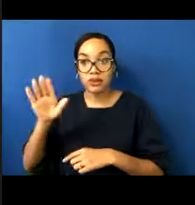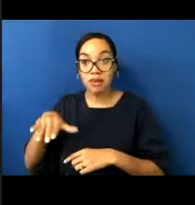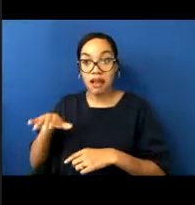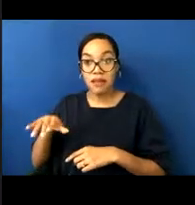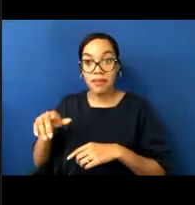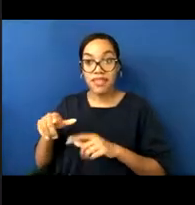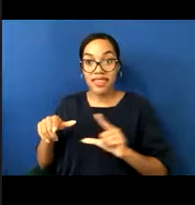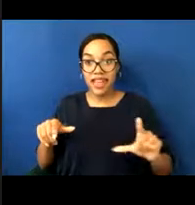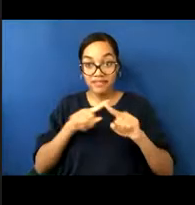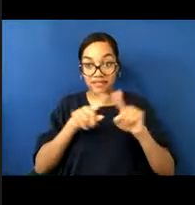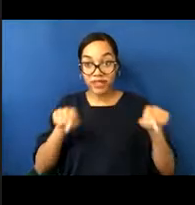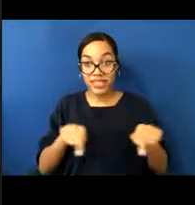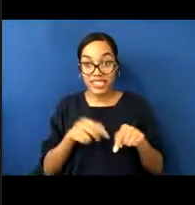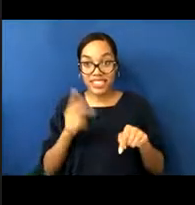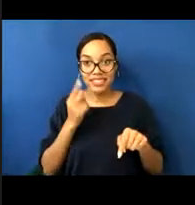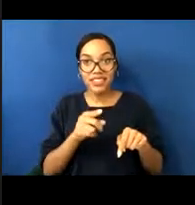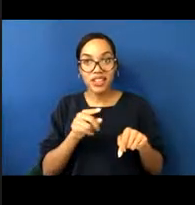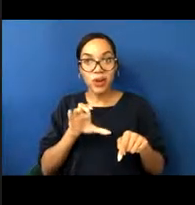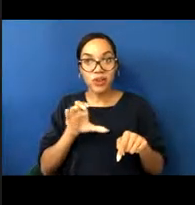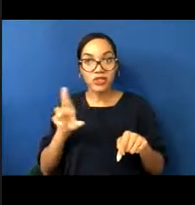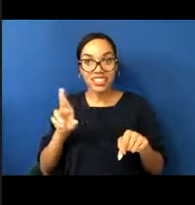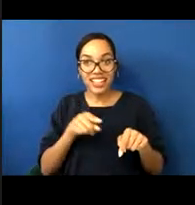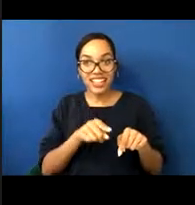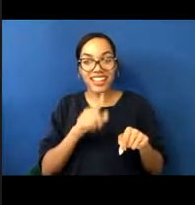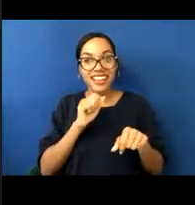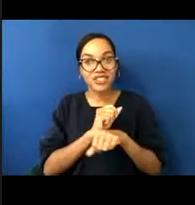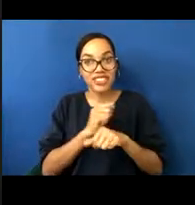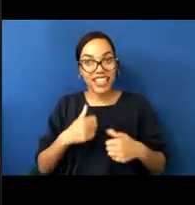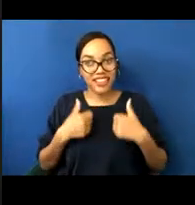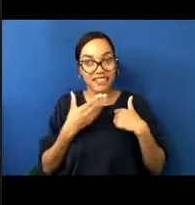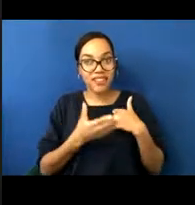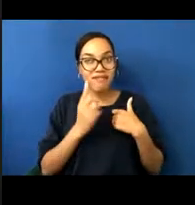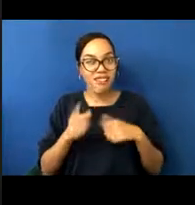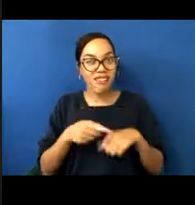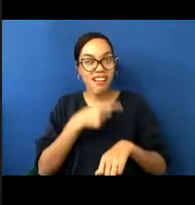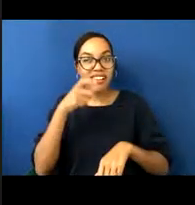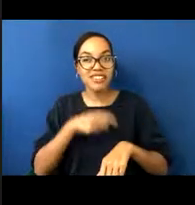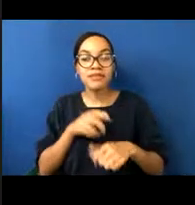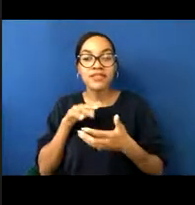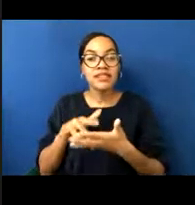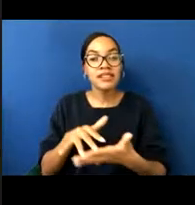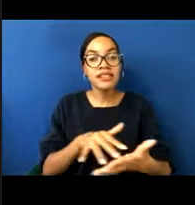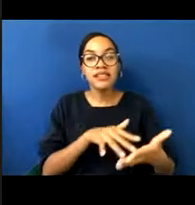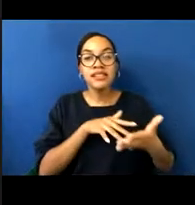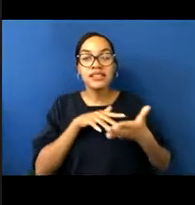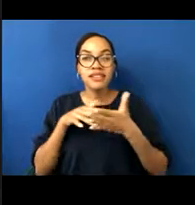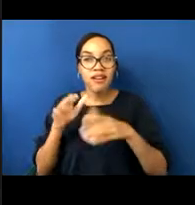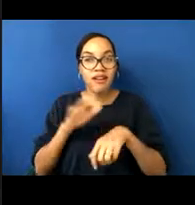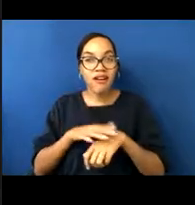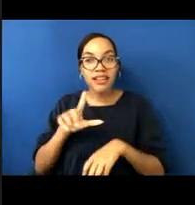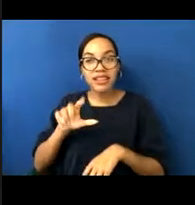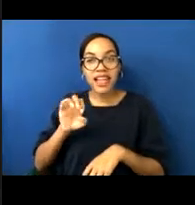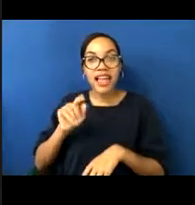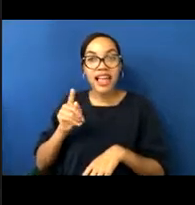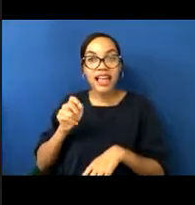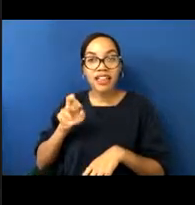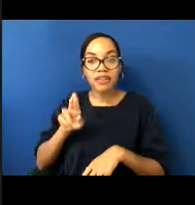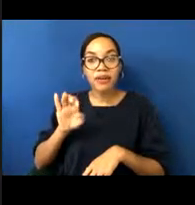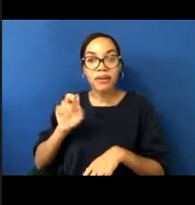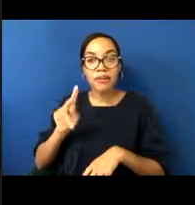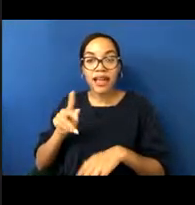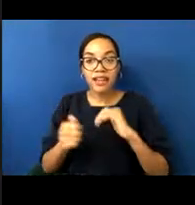Rica. So I lived in Costa Rica for a while, conducted research on leatherback sea turtles, and I got my PhD from the Virginia Institute of Marine